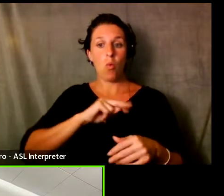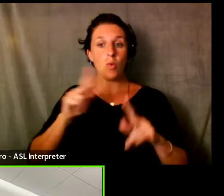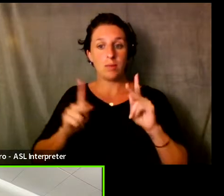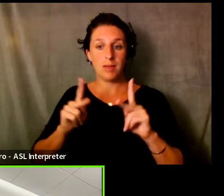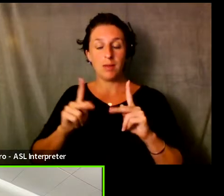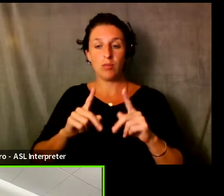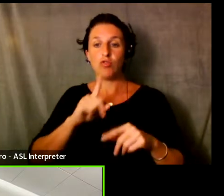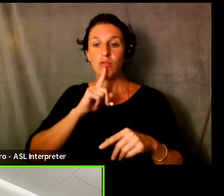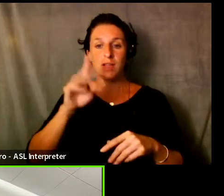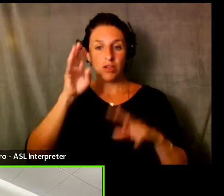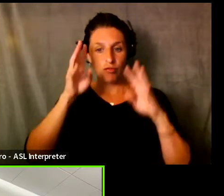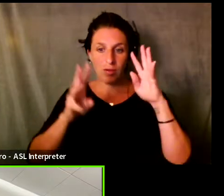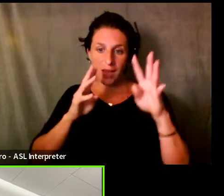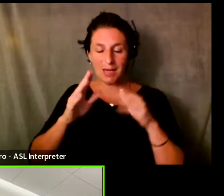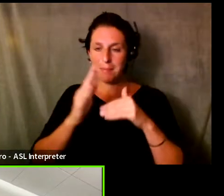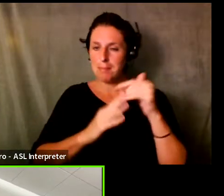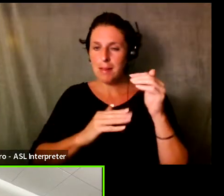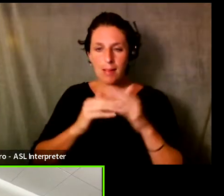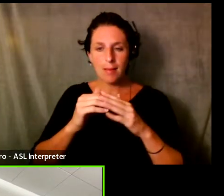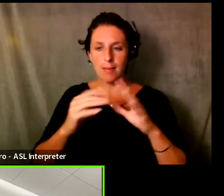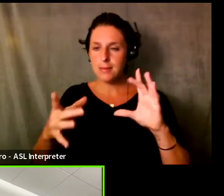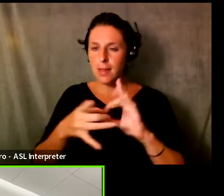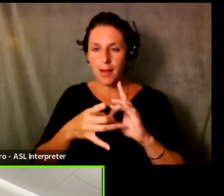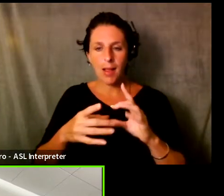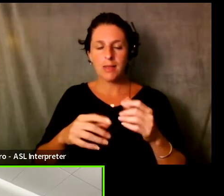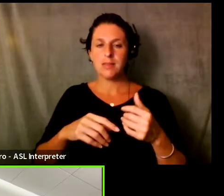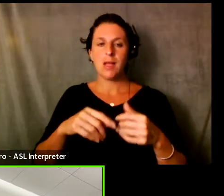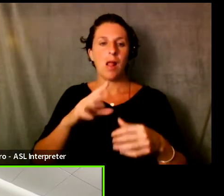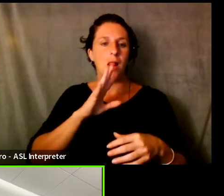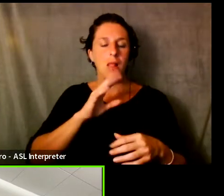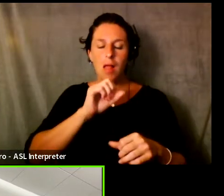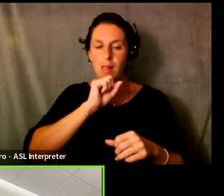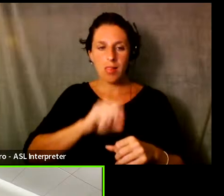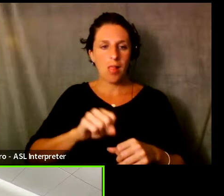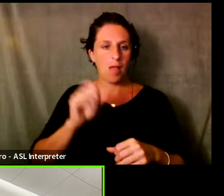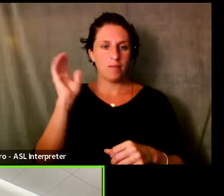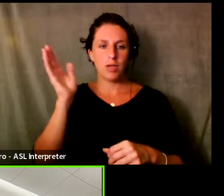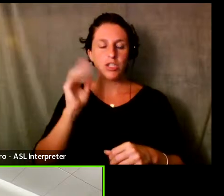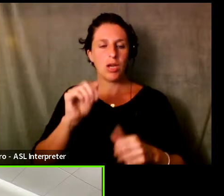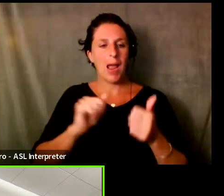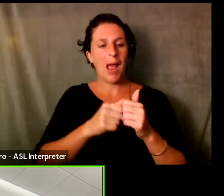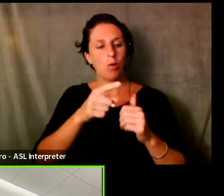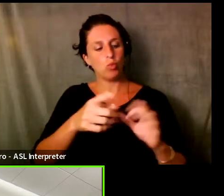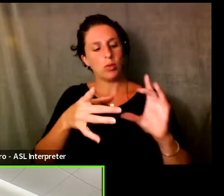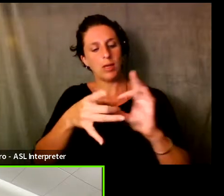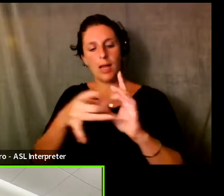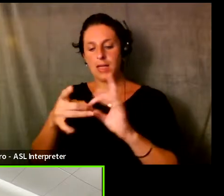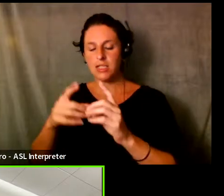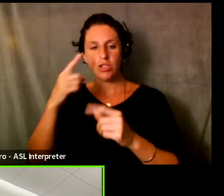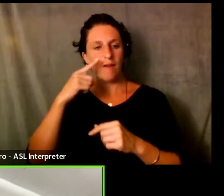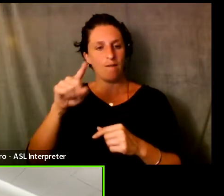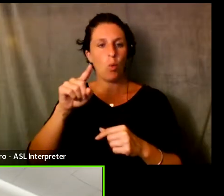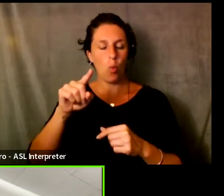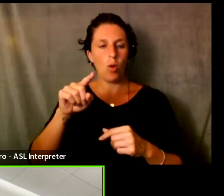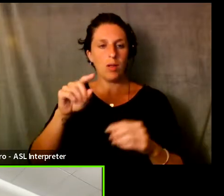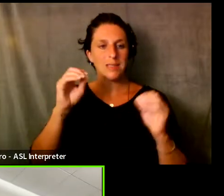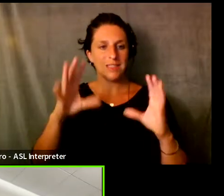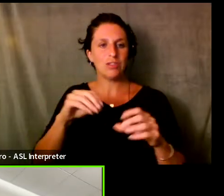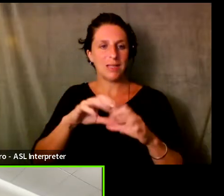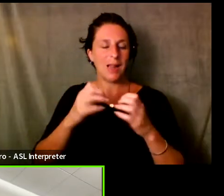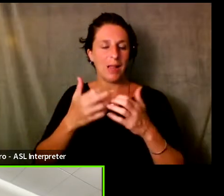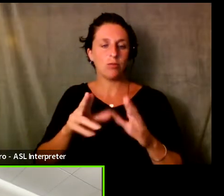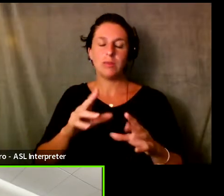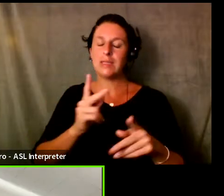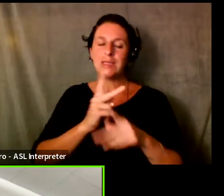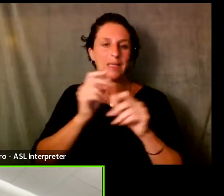build it, connect it. And I love the presentation of how you're connecting the dots for the teachers in the classroom. So keep it up. It's amazing.